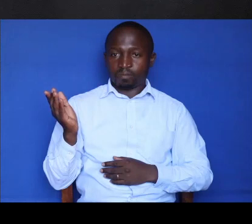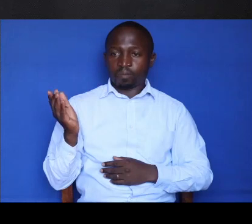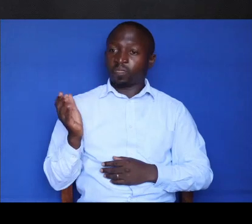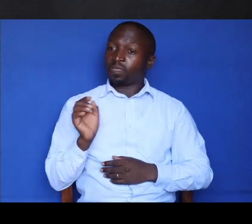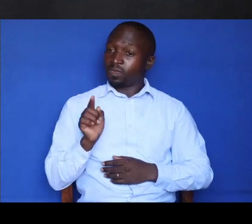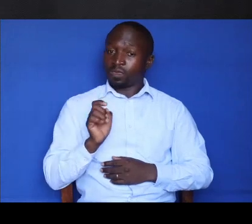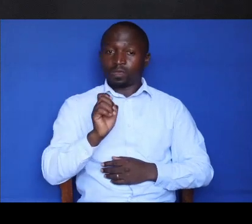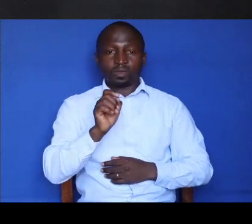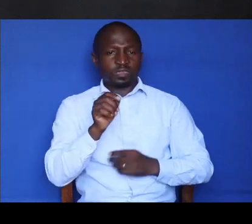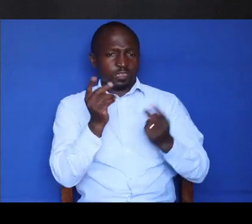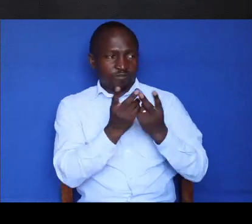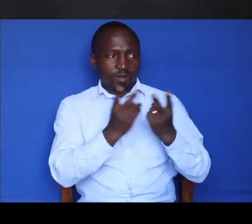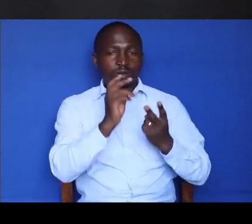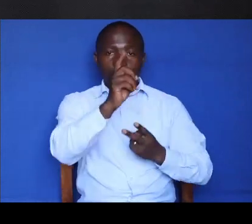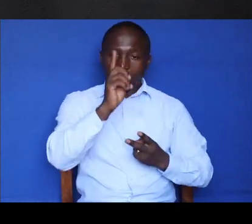formed